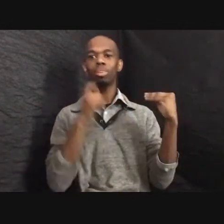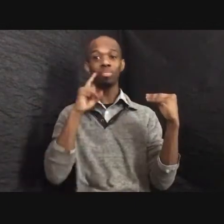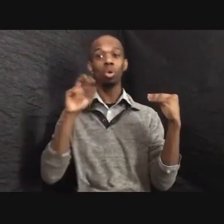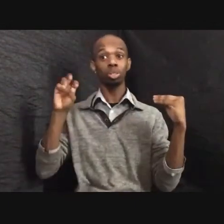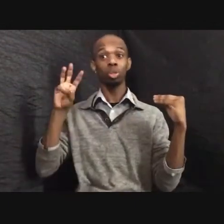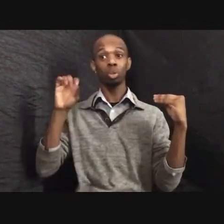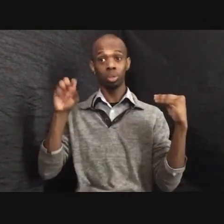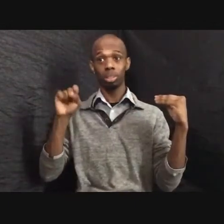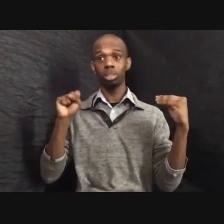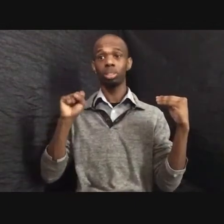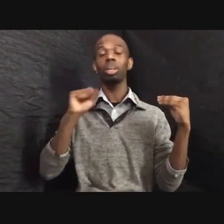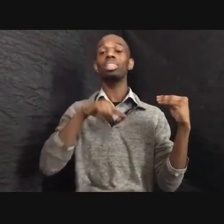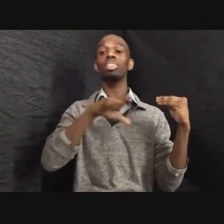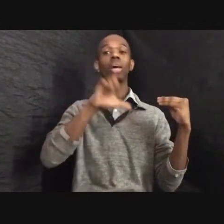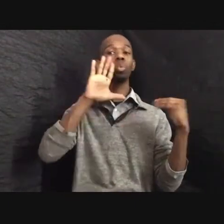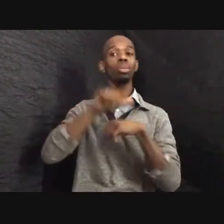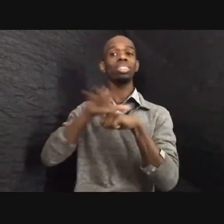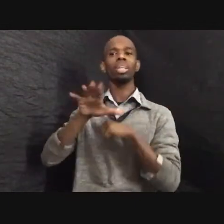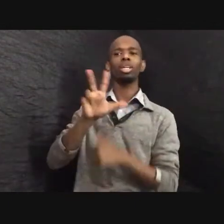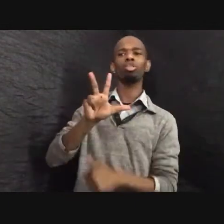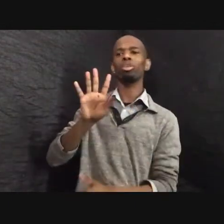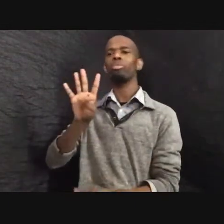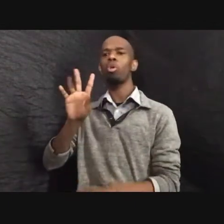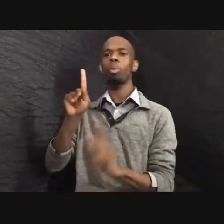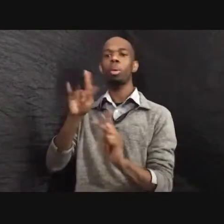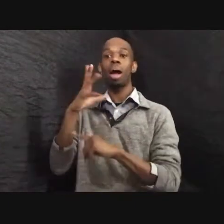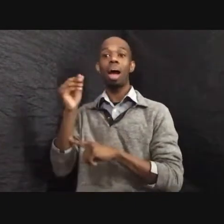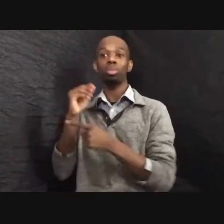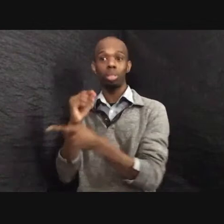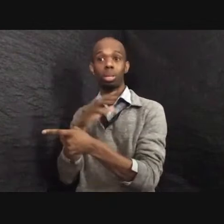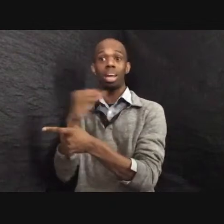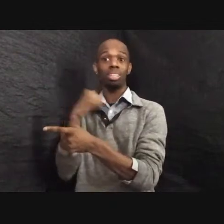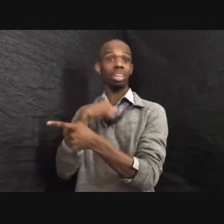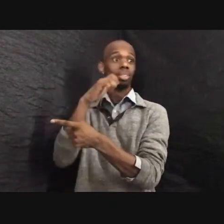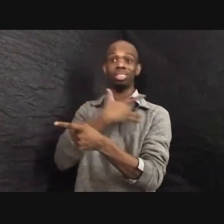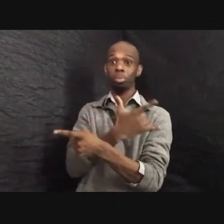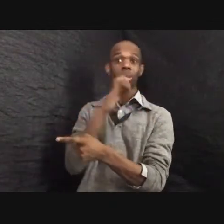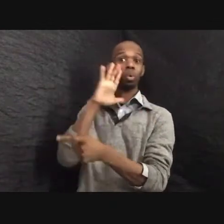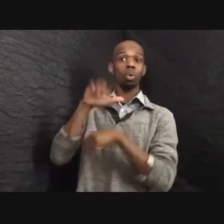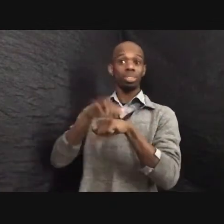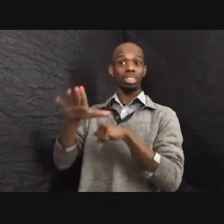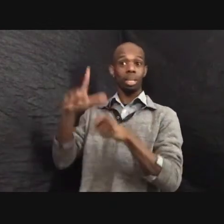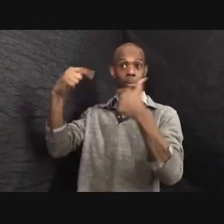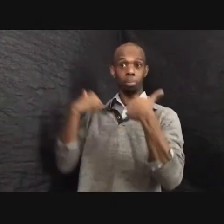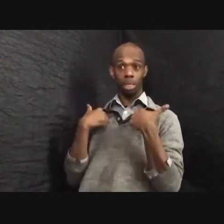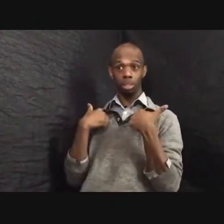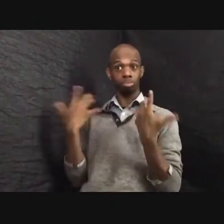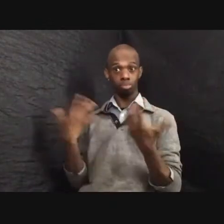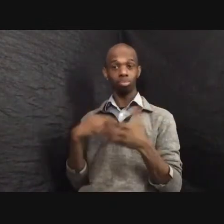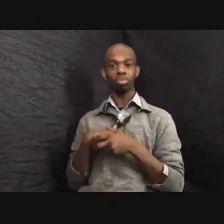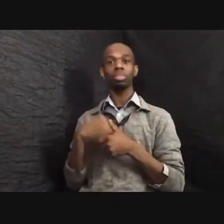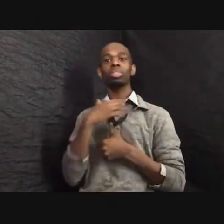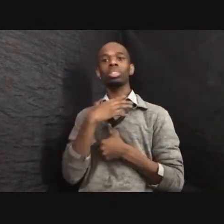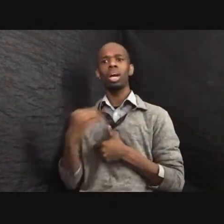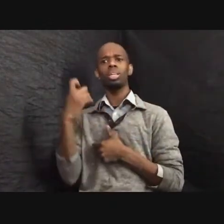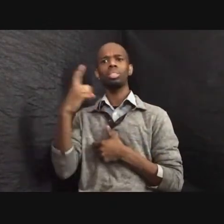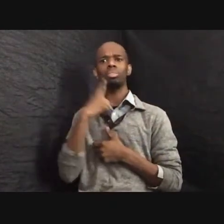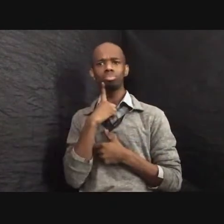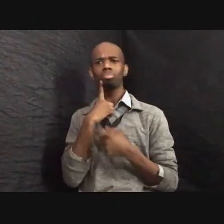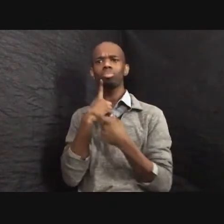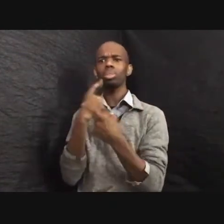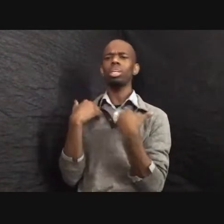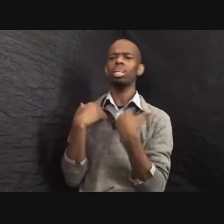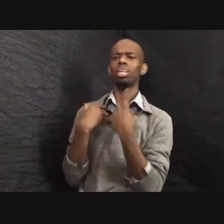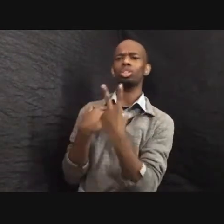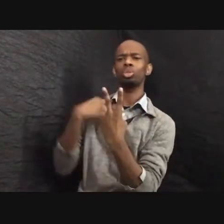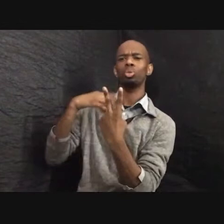there. And it was always myself. They chose me for almost every one of those photo shoots, with like 2 other white boys and the 1 other Asian boy in it. And I